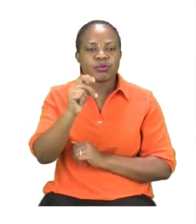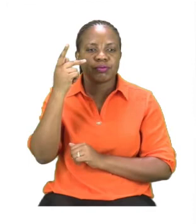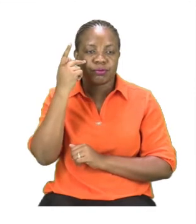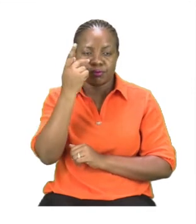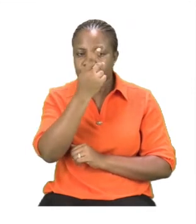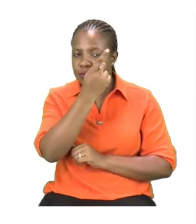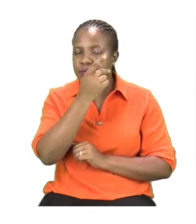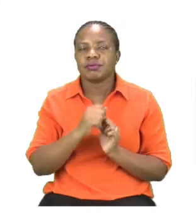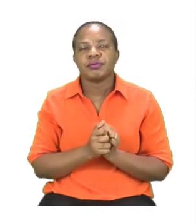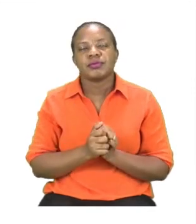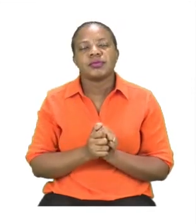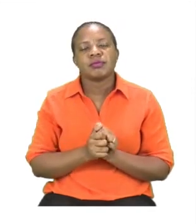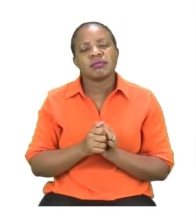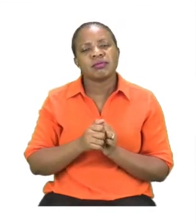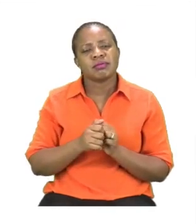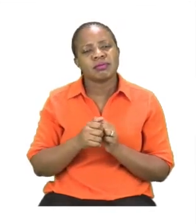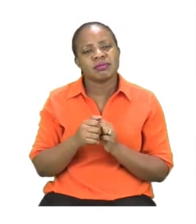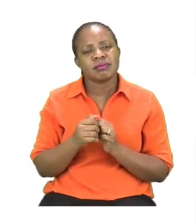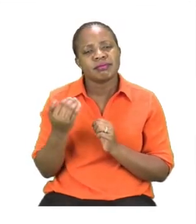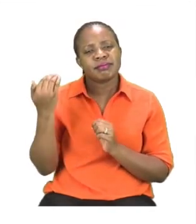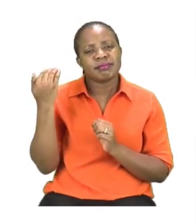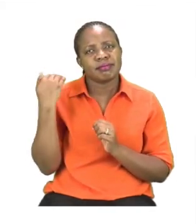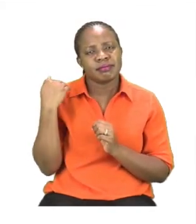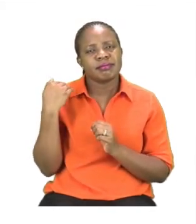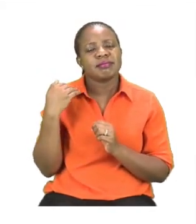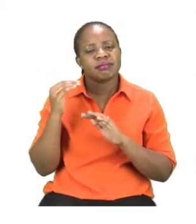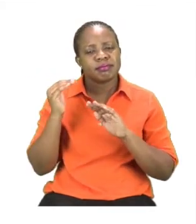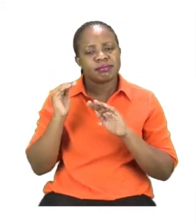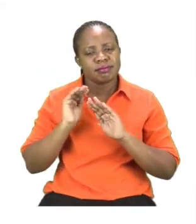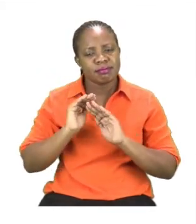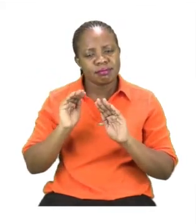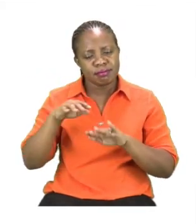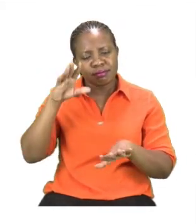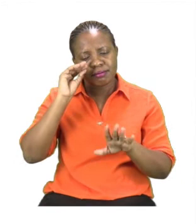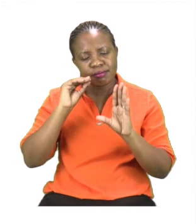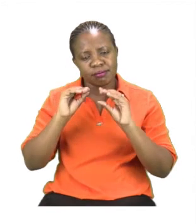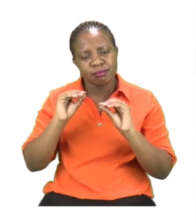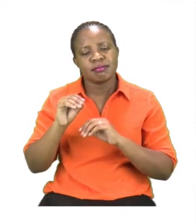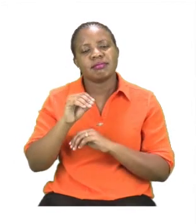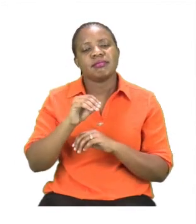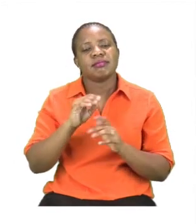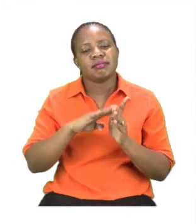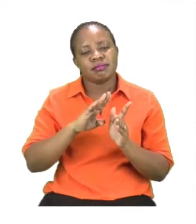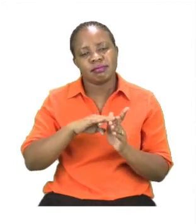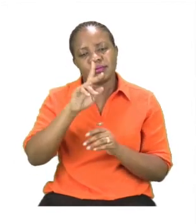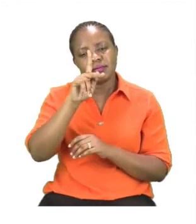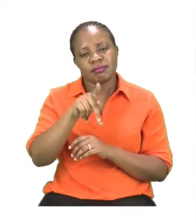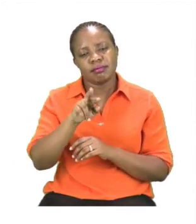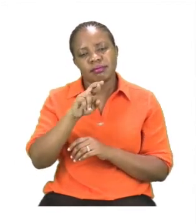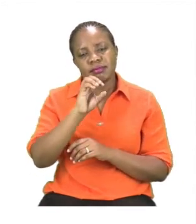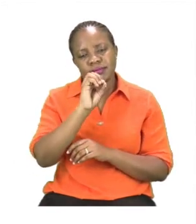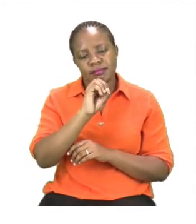place of a noun in a sentence. But a possessive pronoun has a